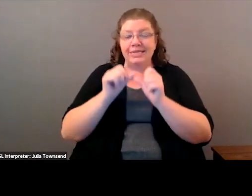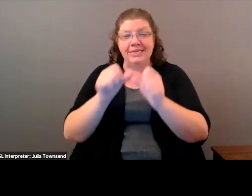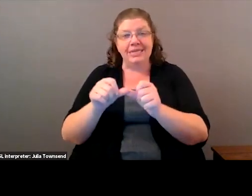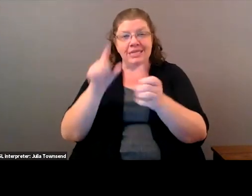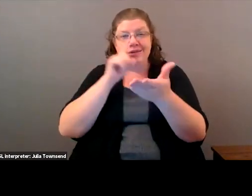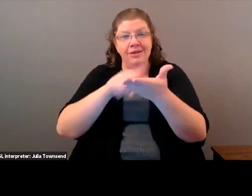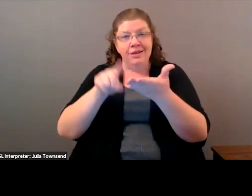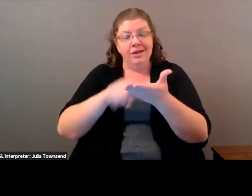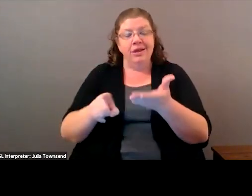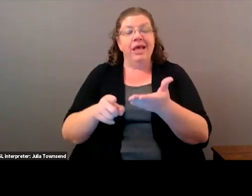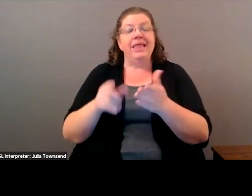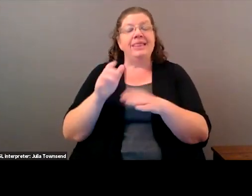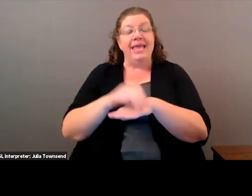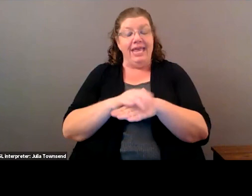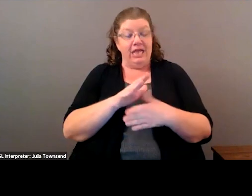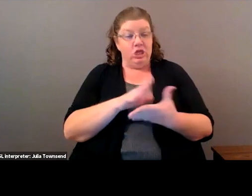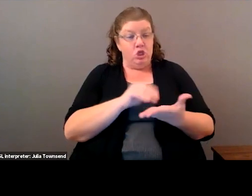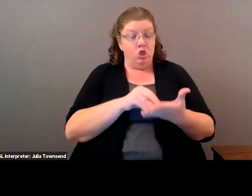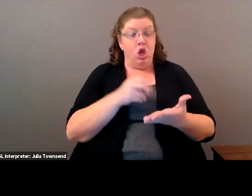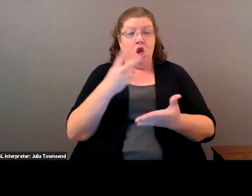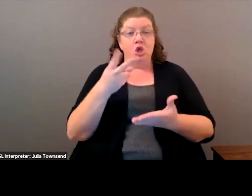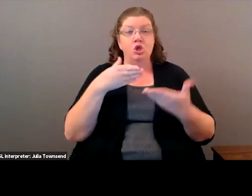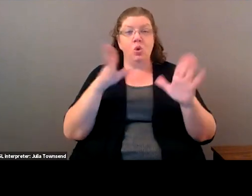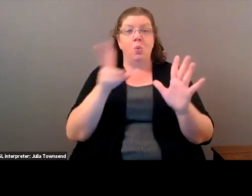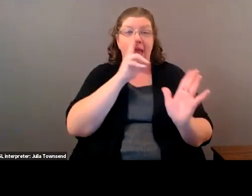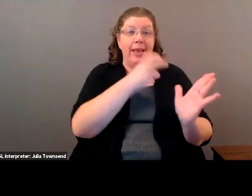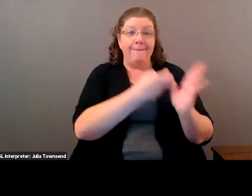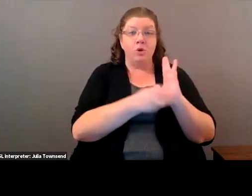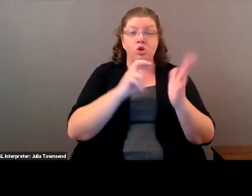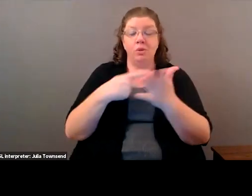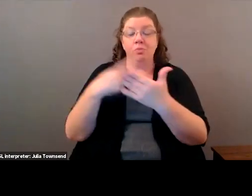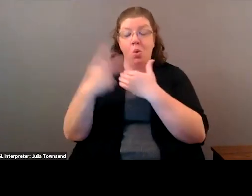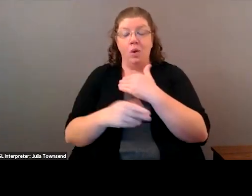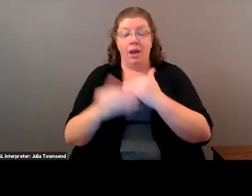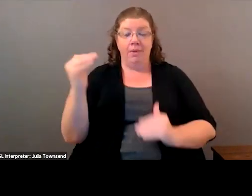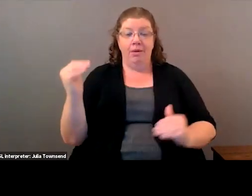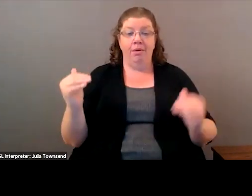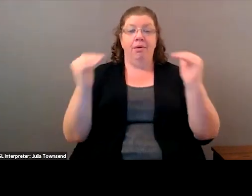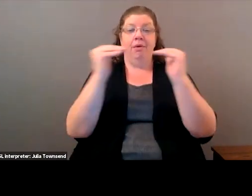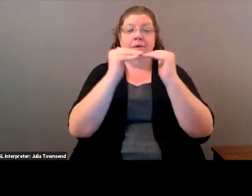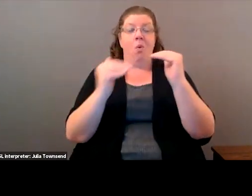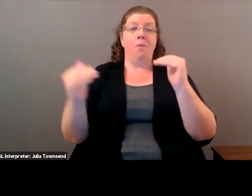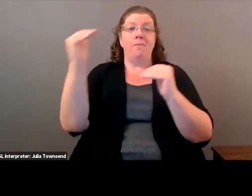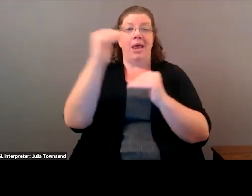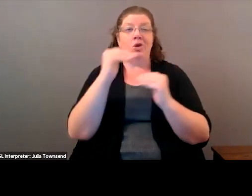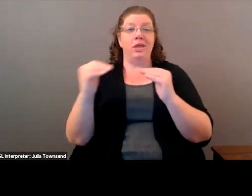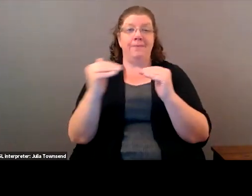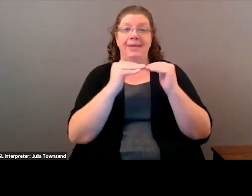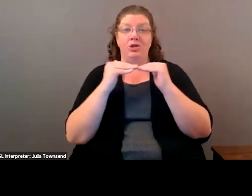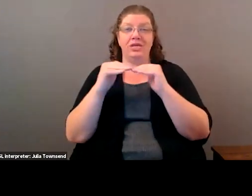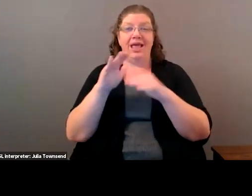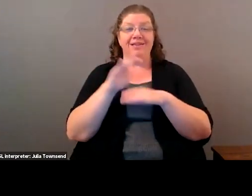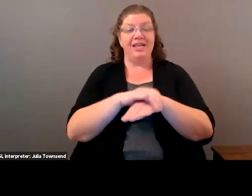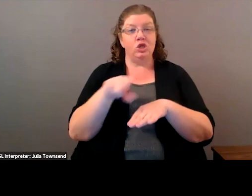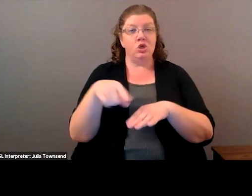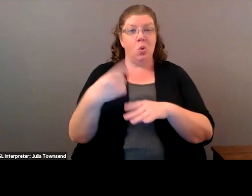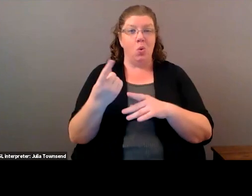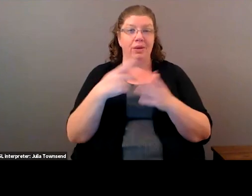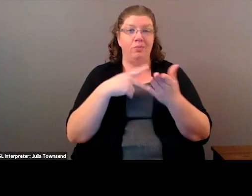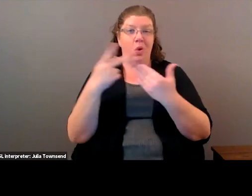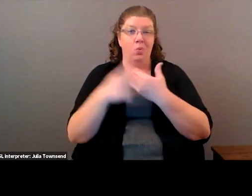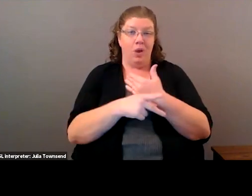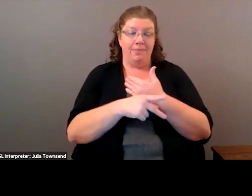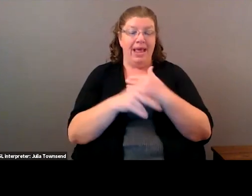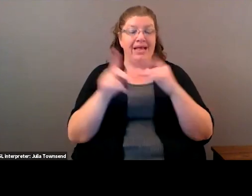immersion programs perform as well or better than their peers in English-only programs as measured by standardized tests in junior high